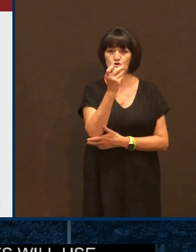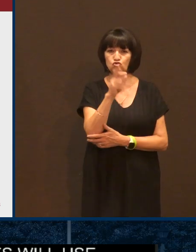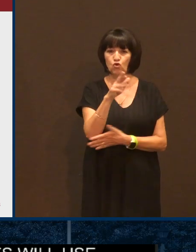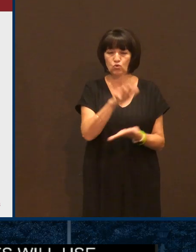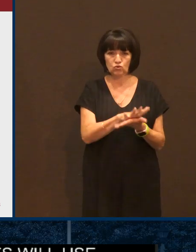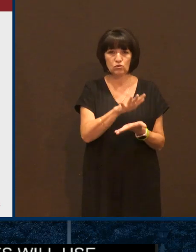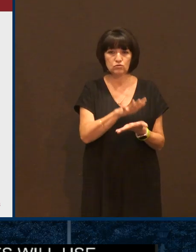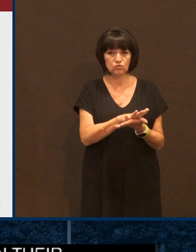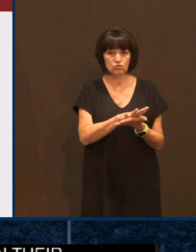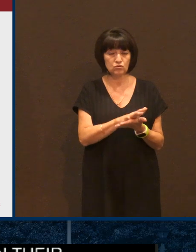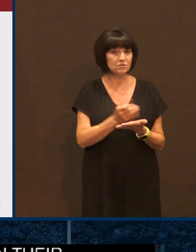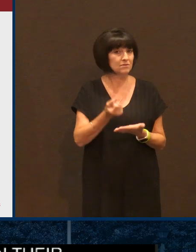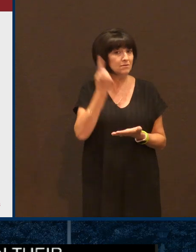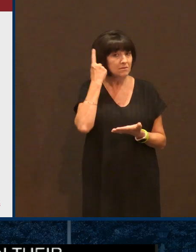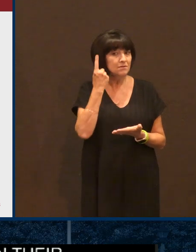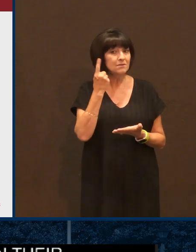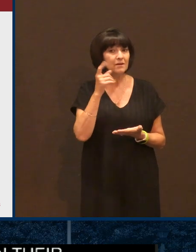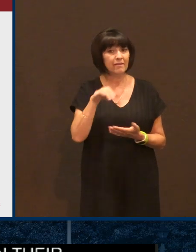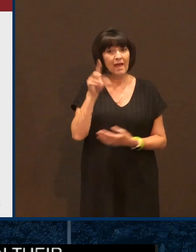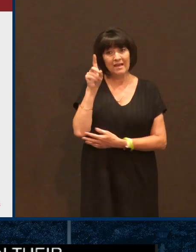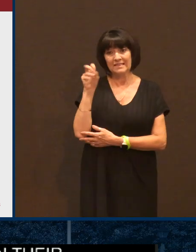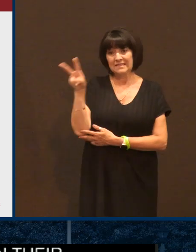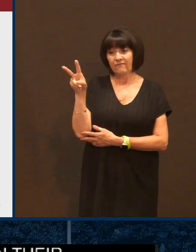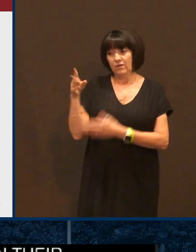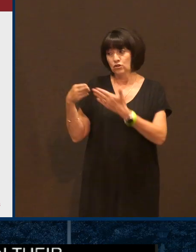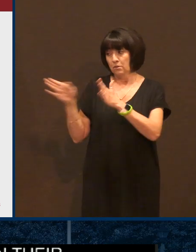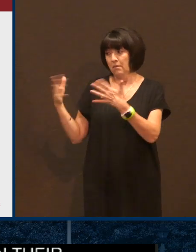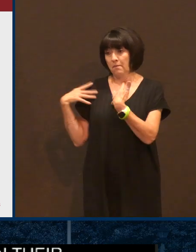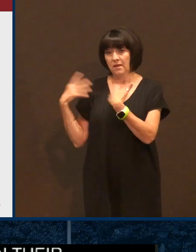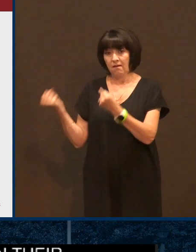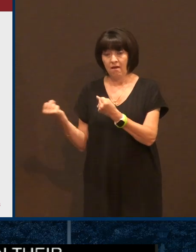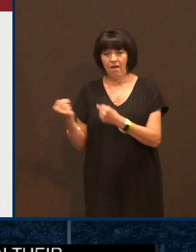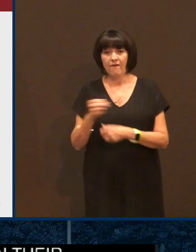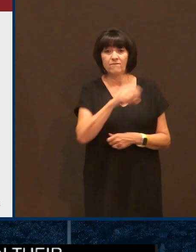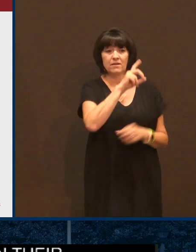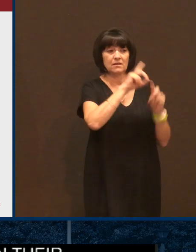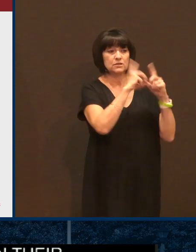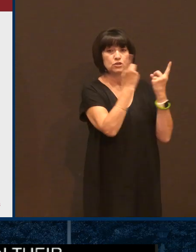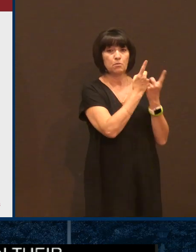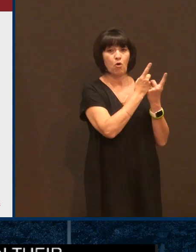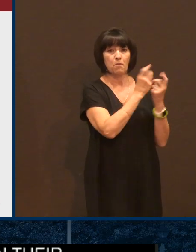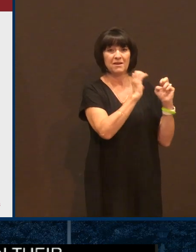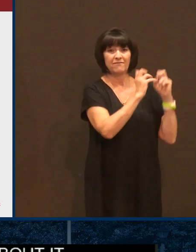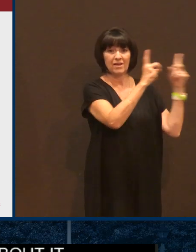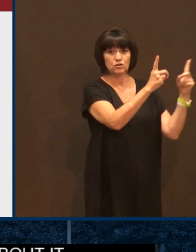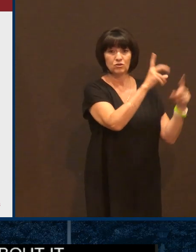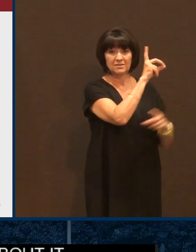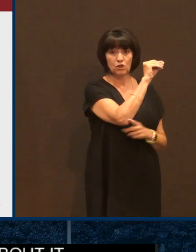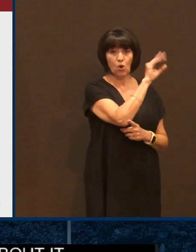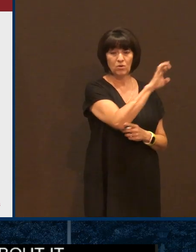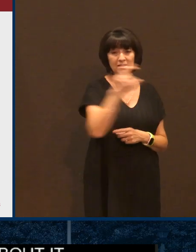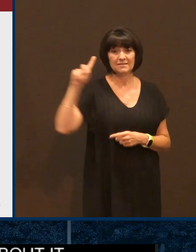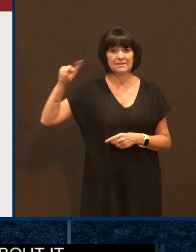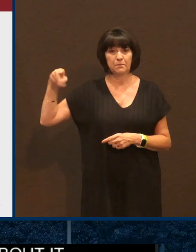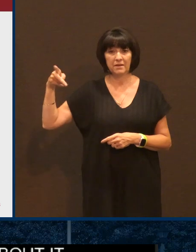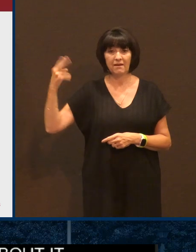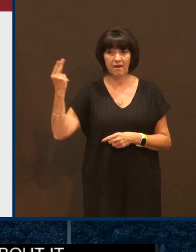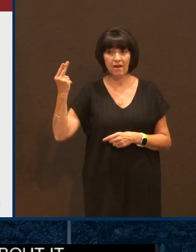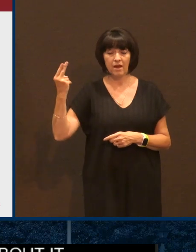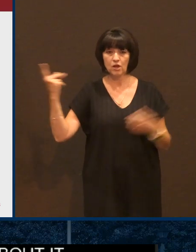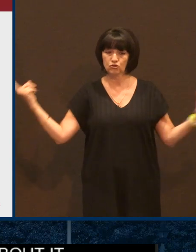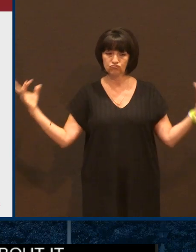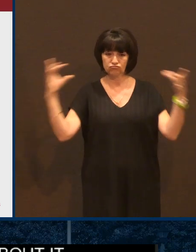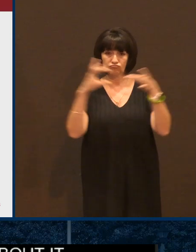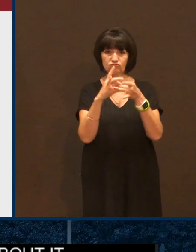this collaboration between the Division of Public Health and the Department of Education is really going to lay out what schools must